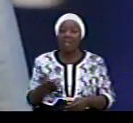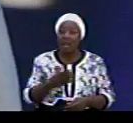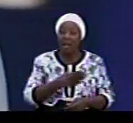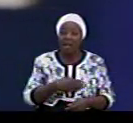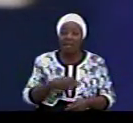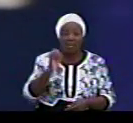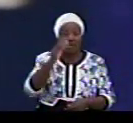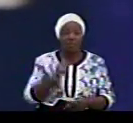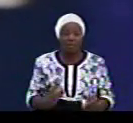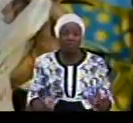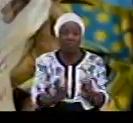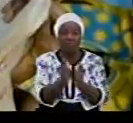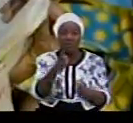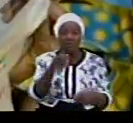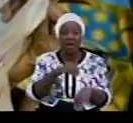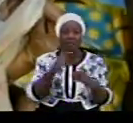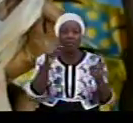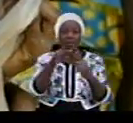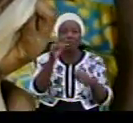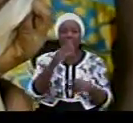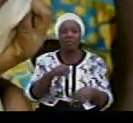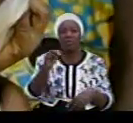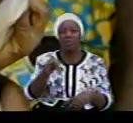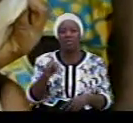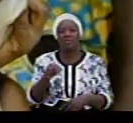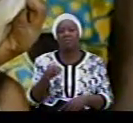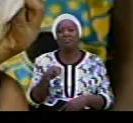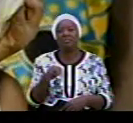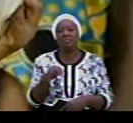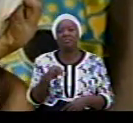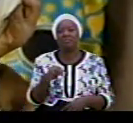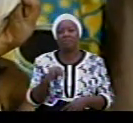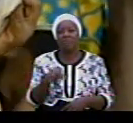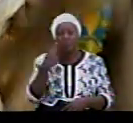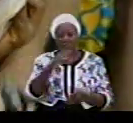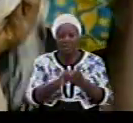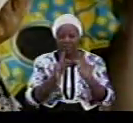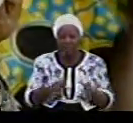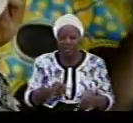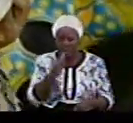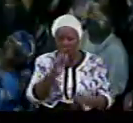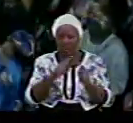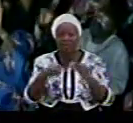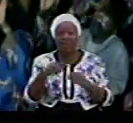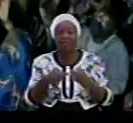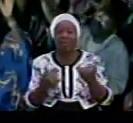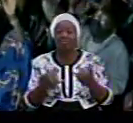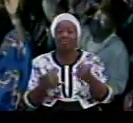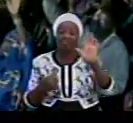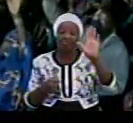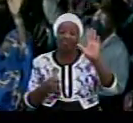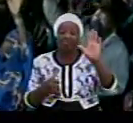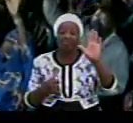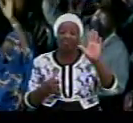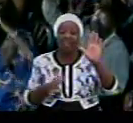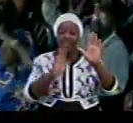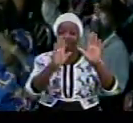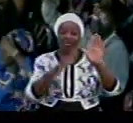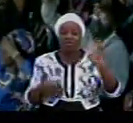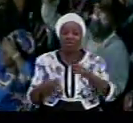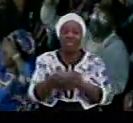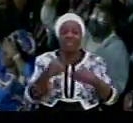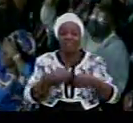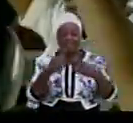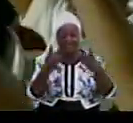you at the point of your need. Who am I talking about over there? Your day has